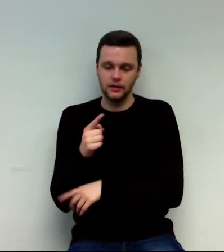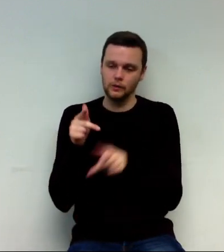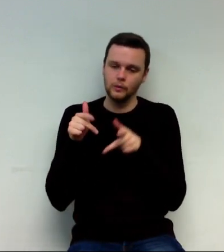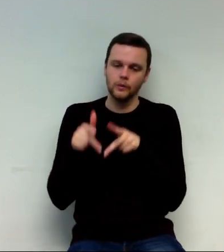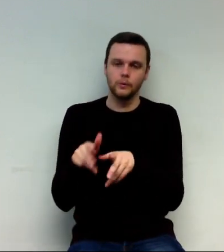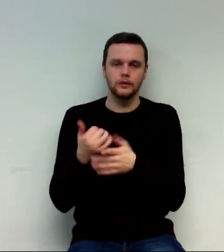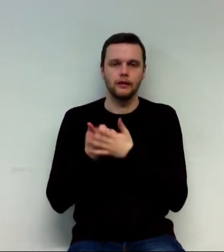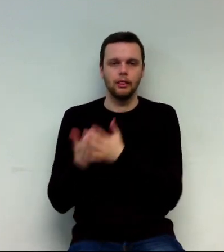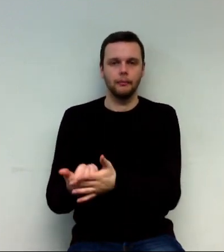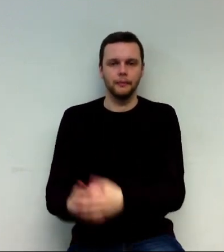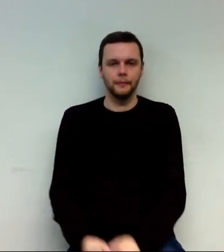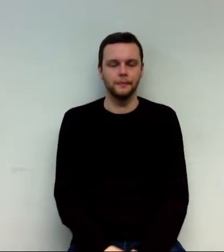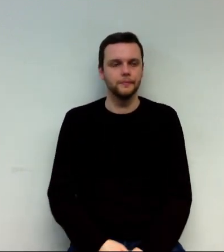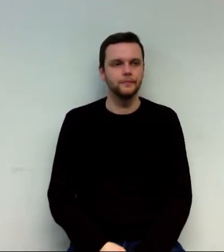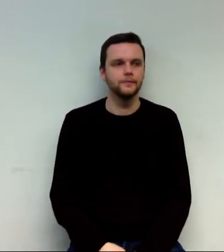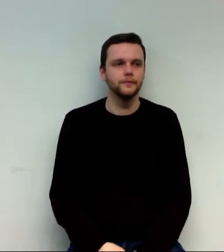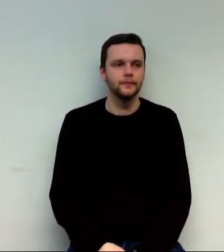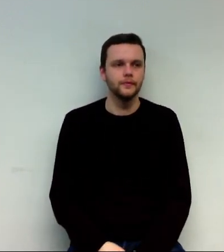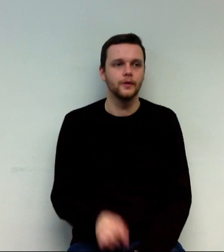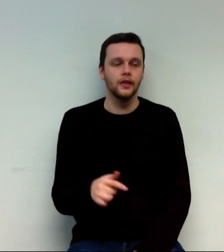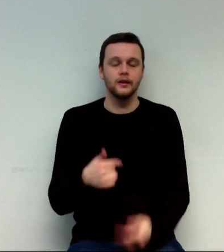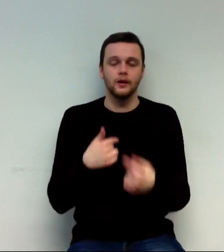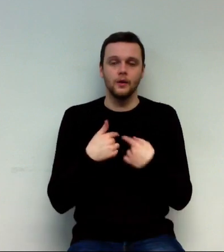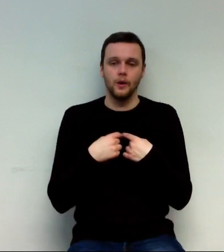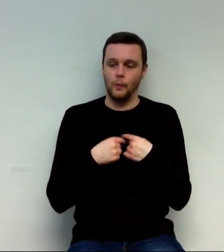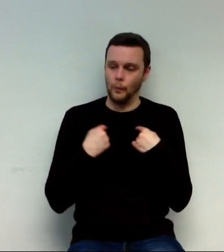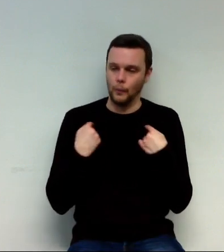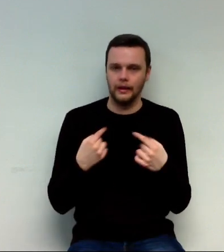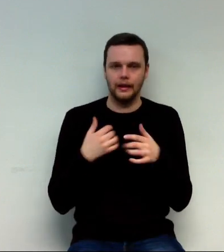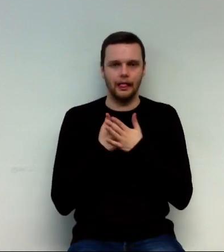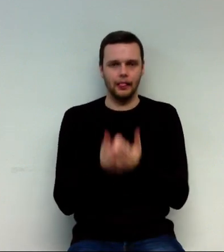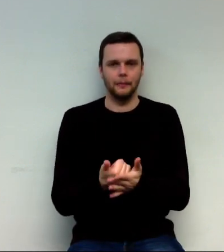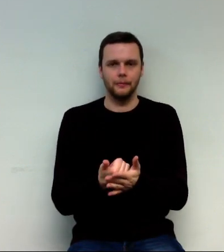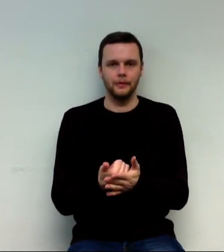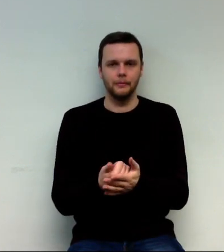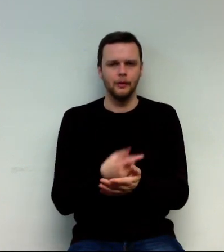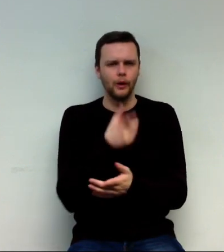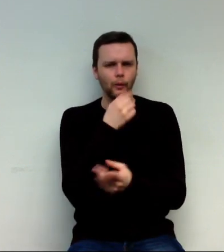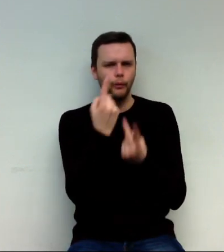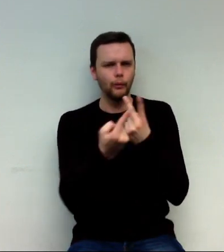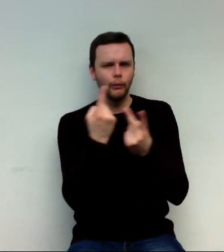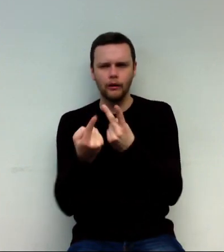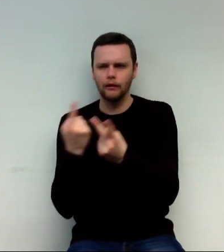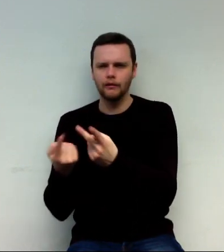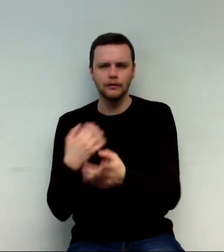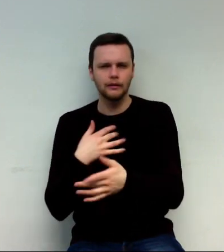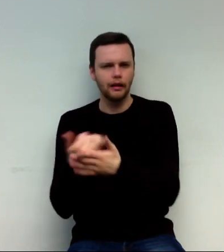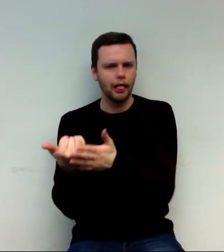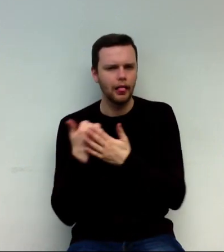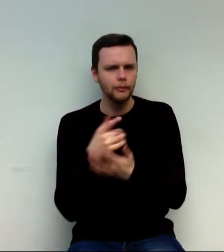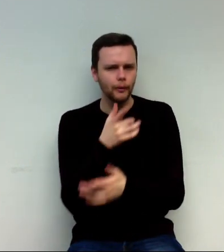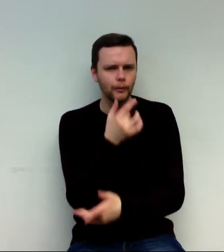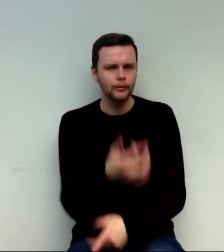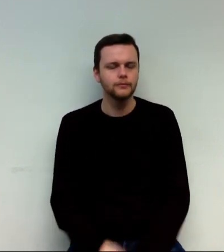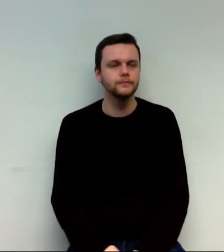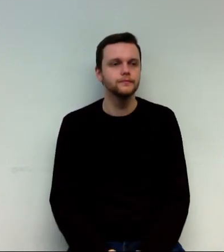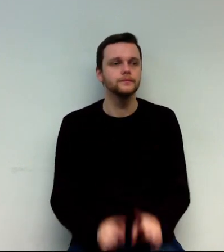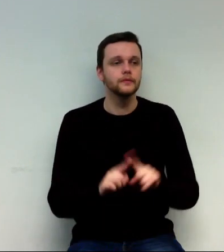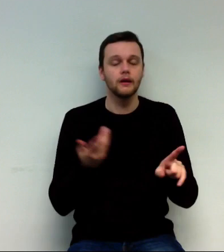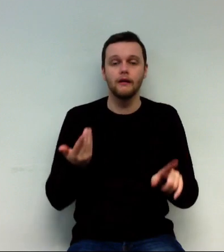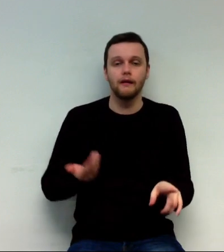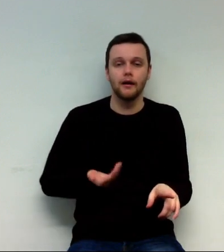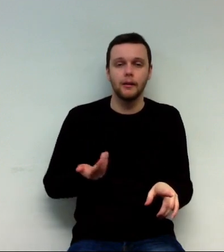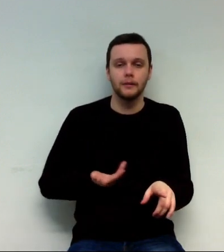we assist people. So that's how we help. Who else can help? So a few of the companies that we